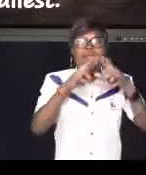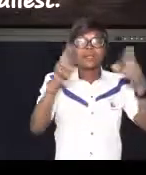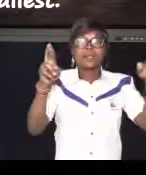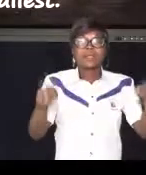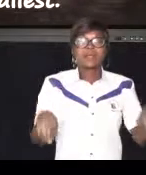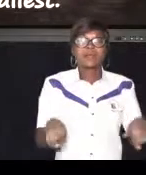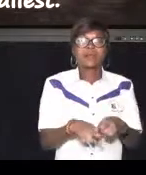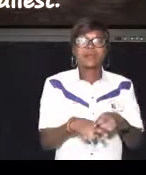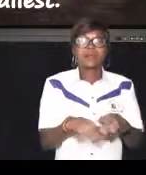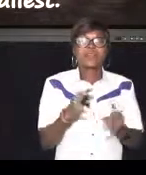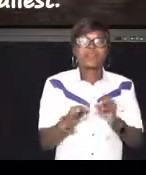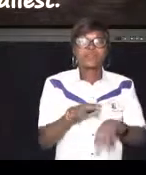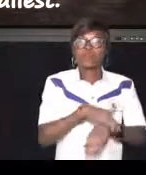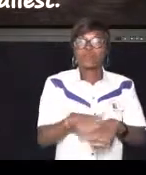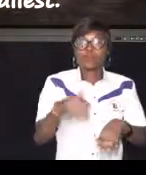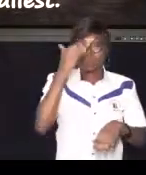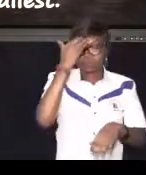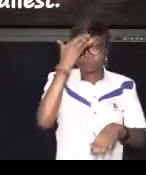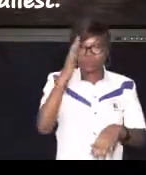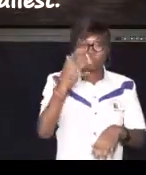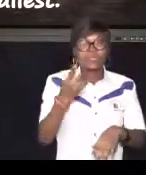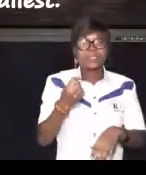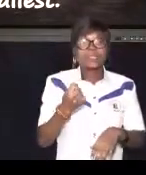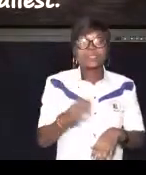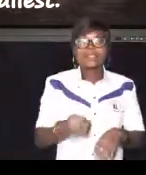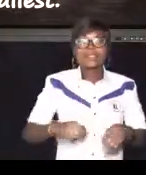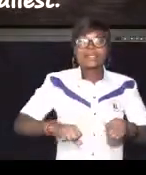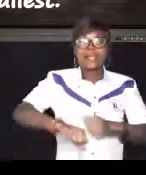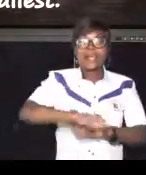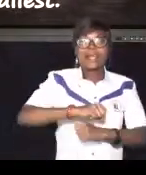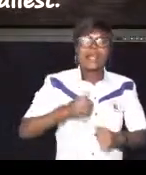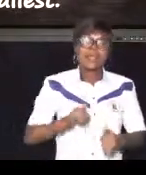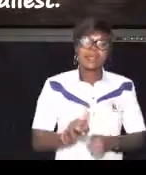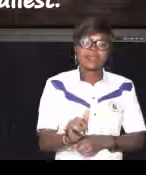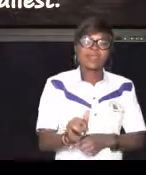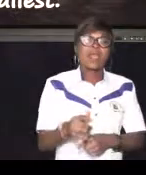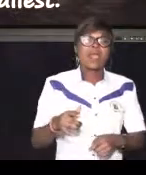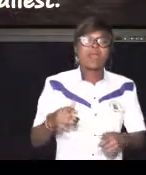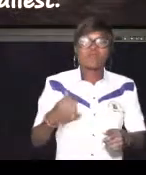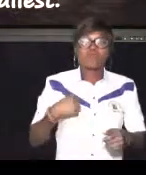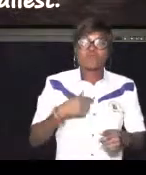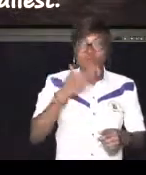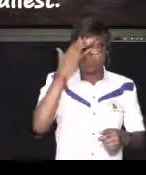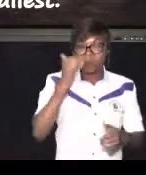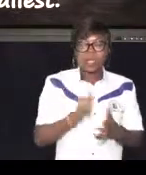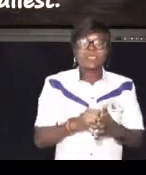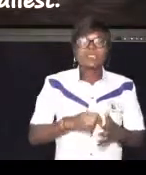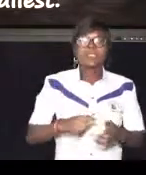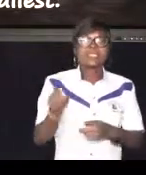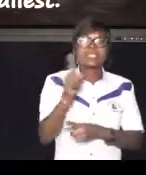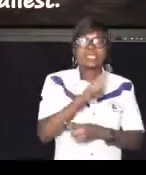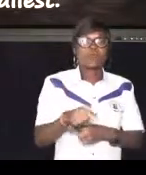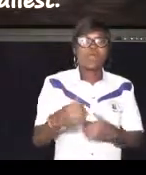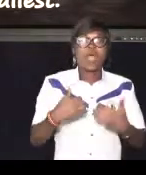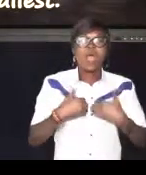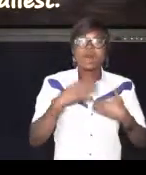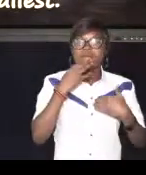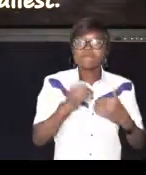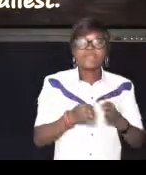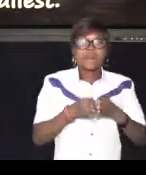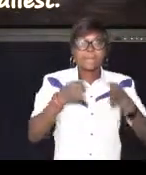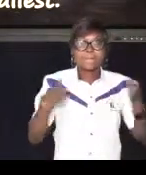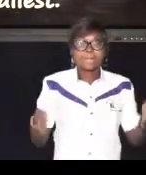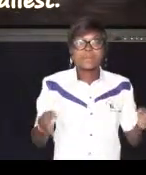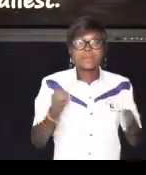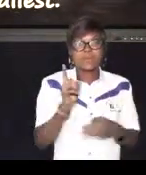So even if we don't know the area yet, at least we know that in this case, the circle has the larger area. So it's not enough to know that the